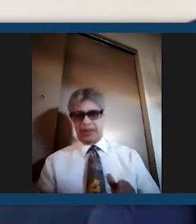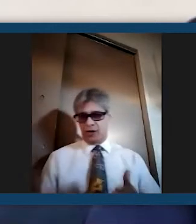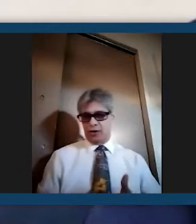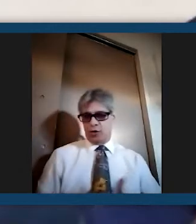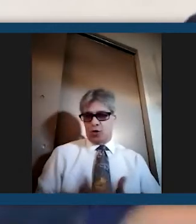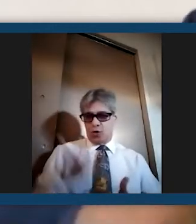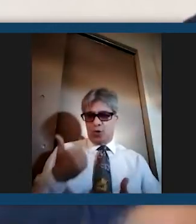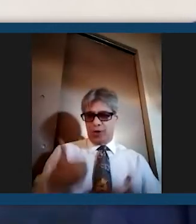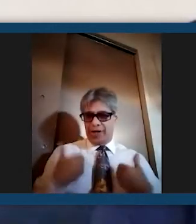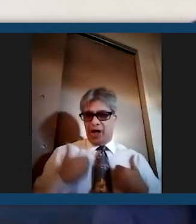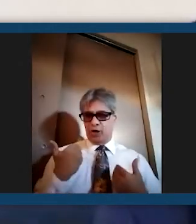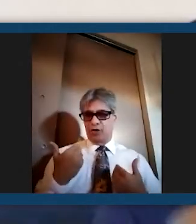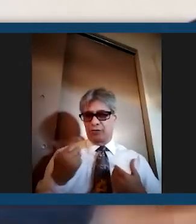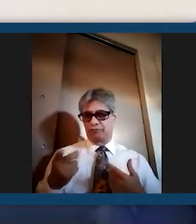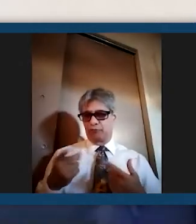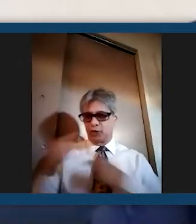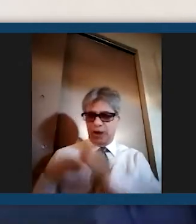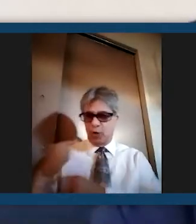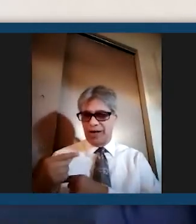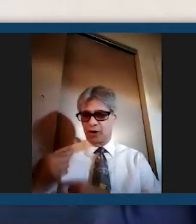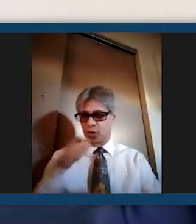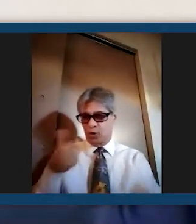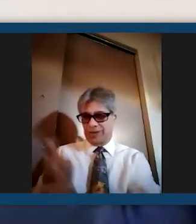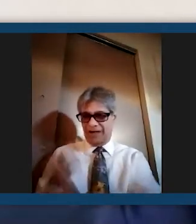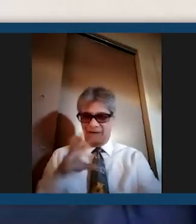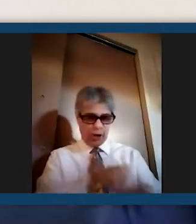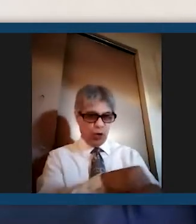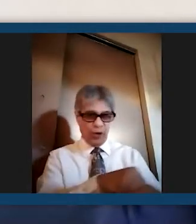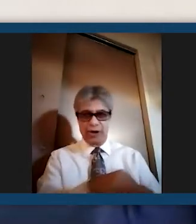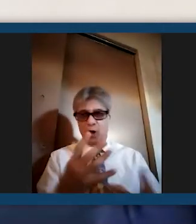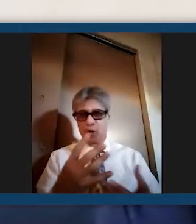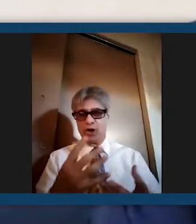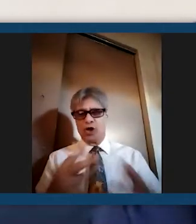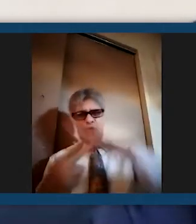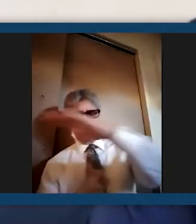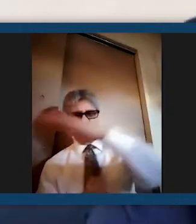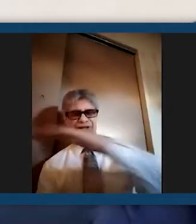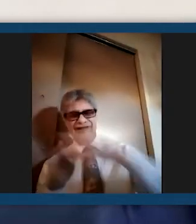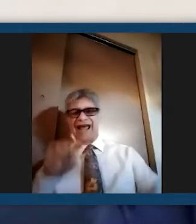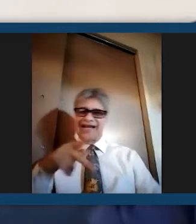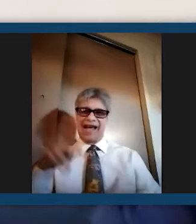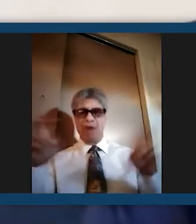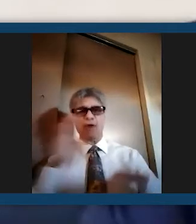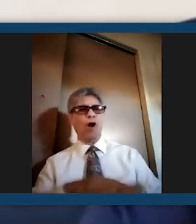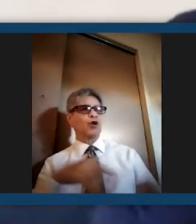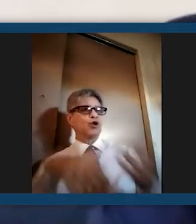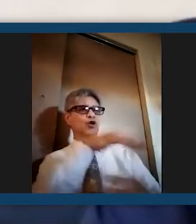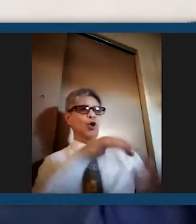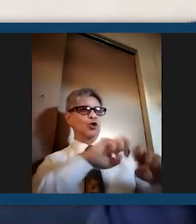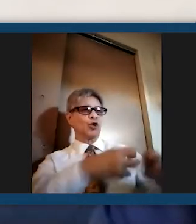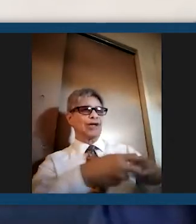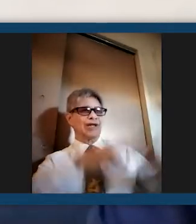myself included, can bridge that gap on those social issues and bring those